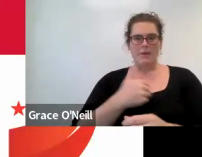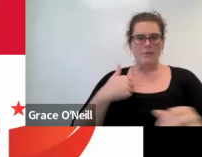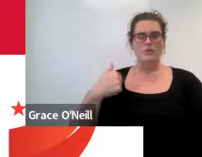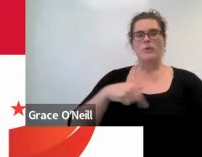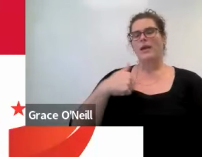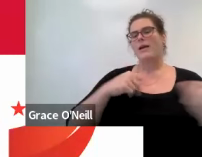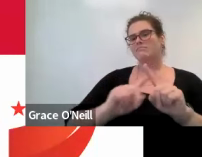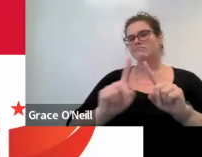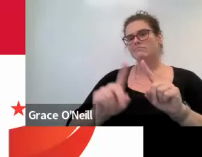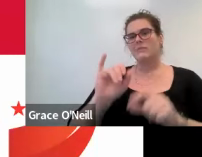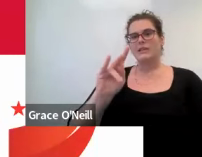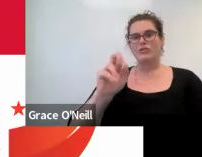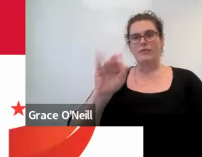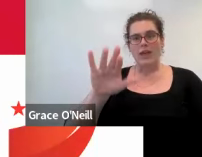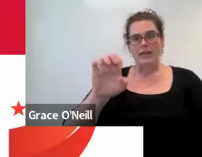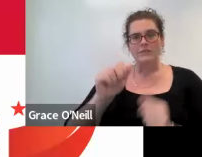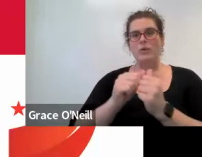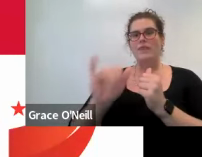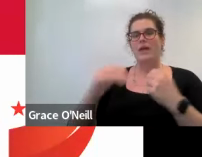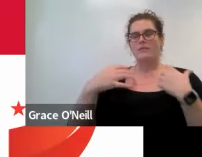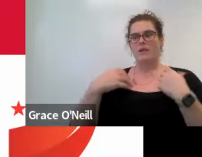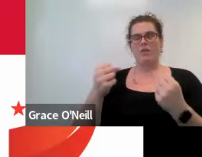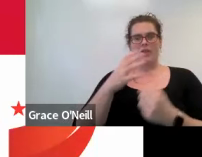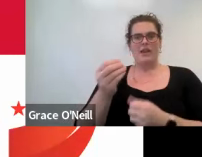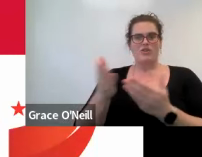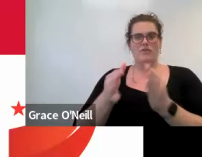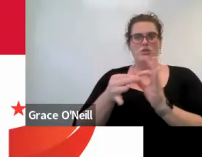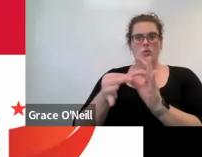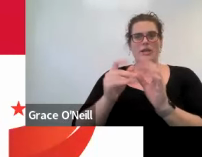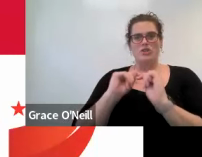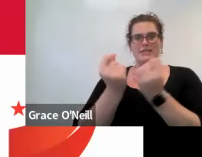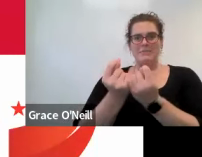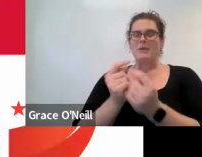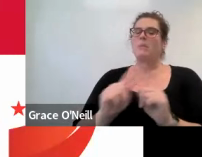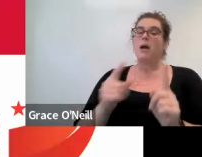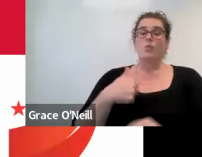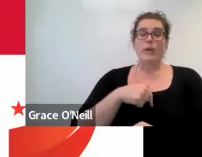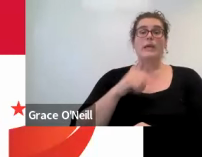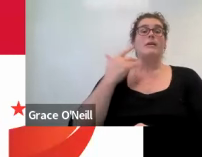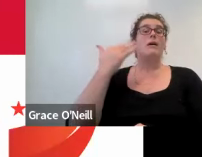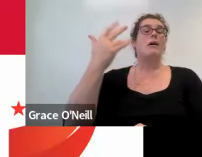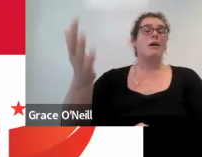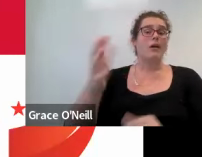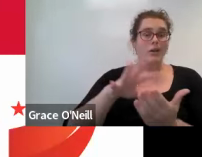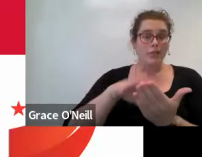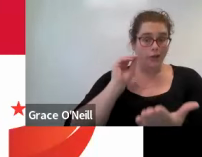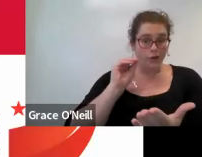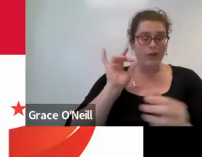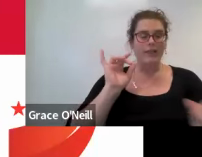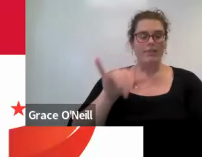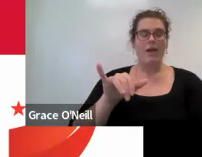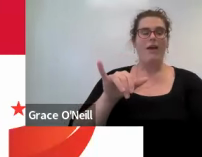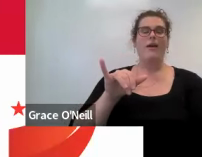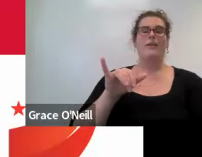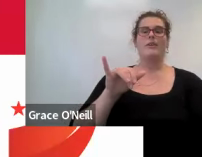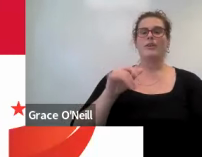interfacing with our health and wellness and service coordination team. But what we learned is at times that you can